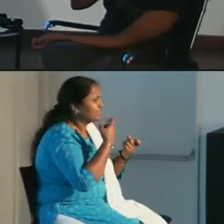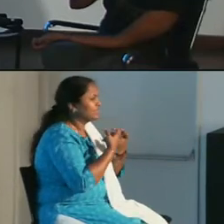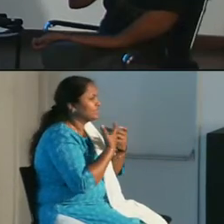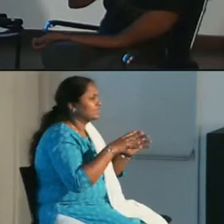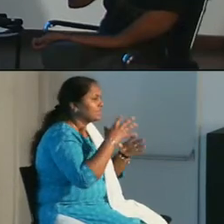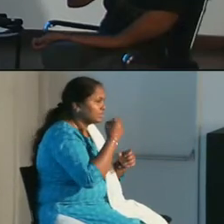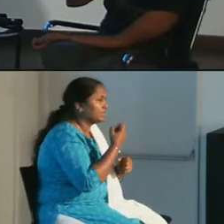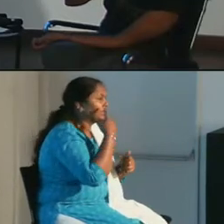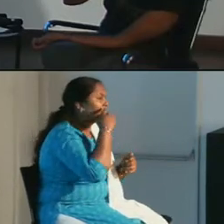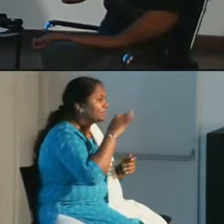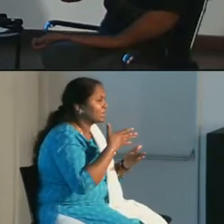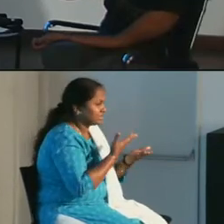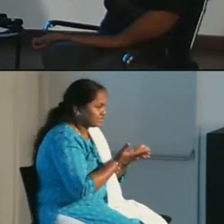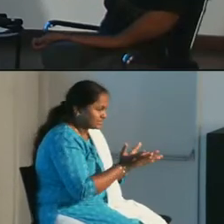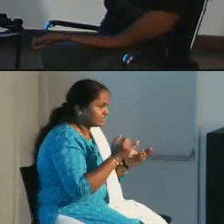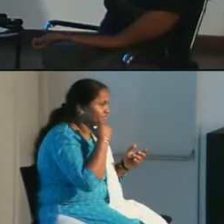violence